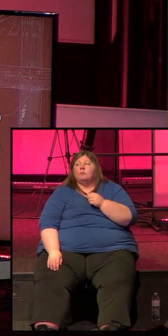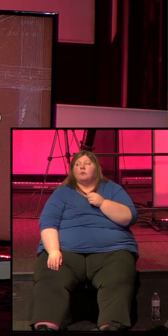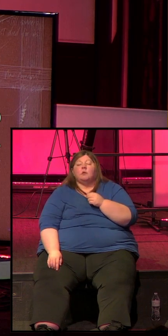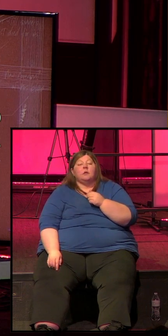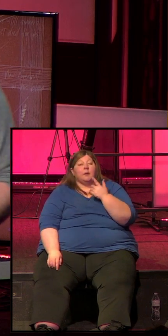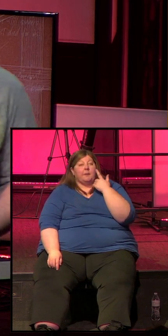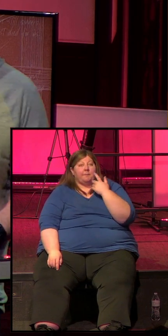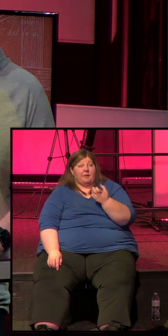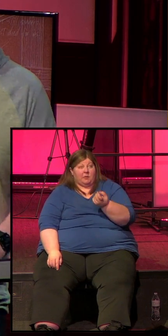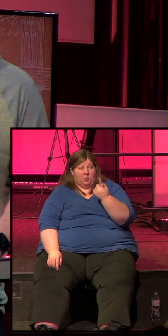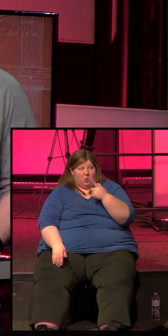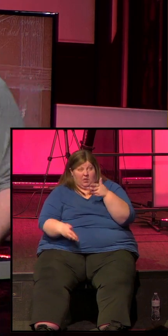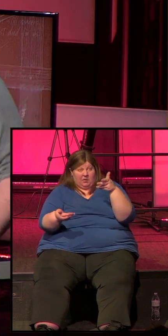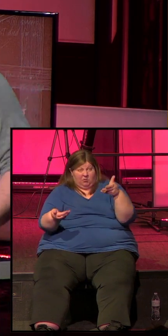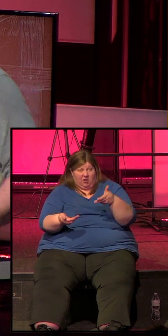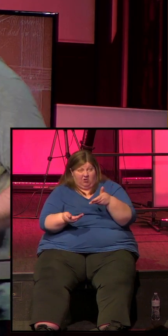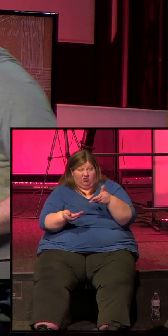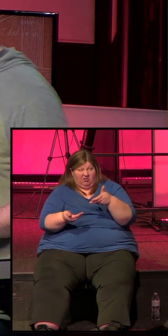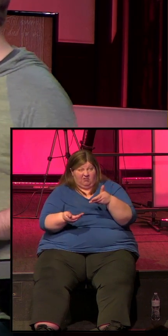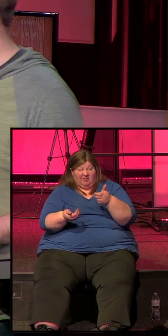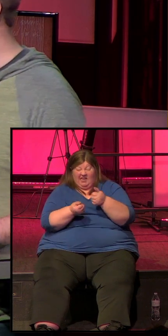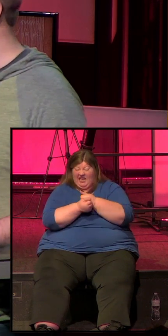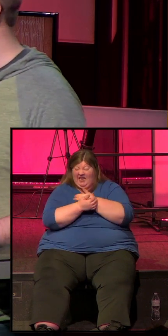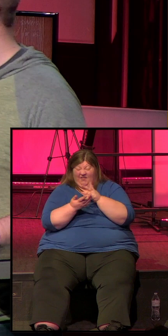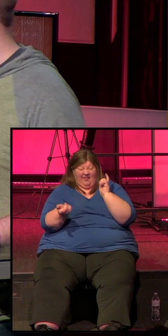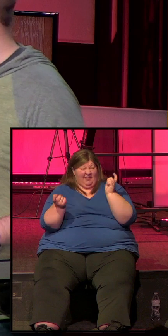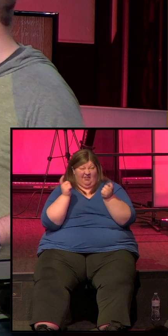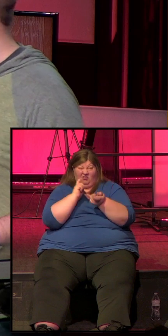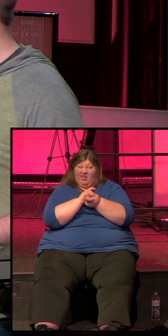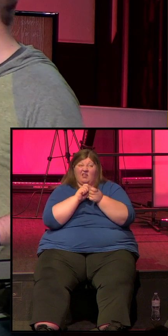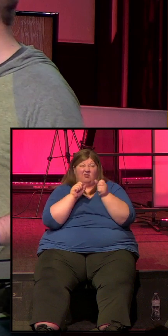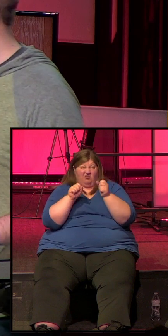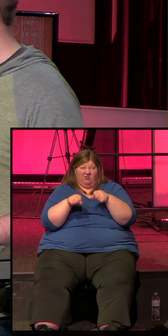Because one introduction could change everything forever.